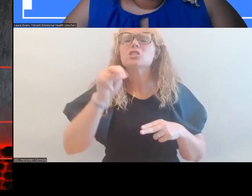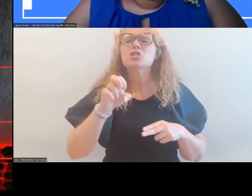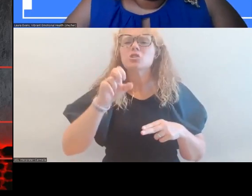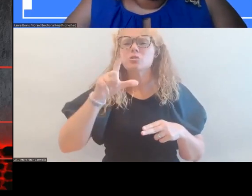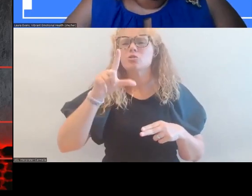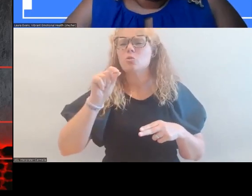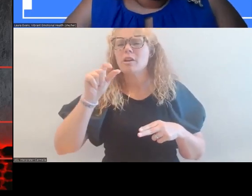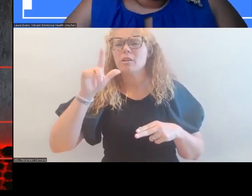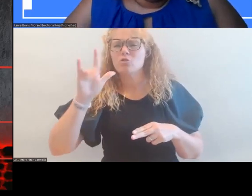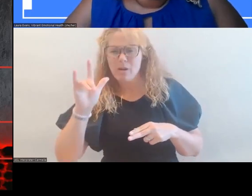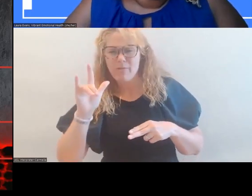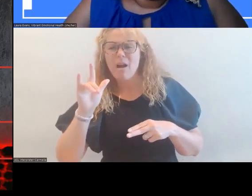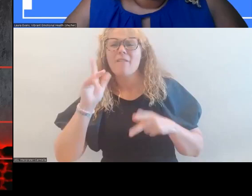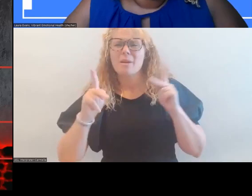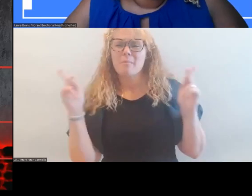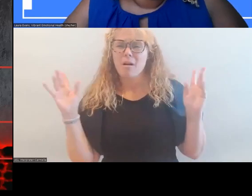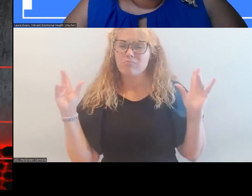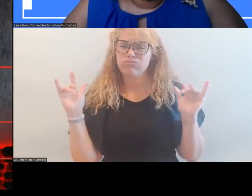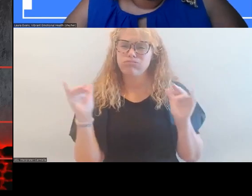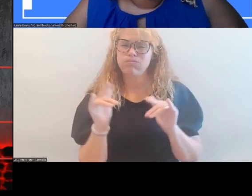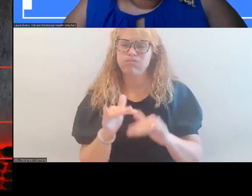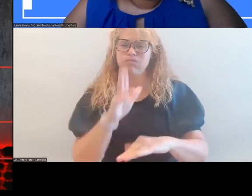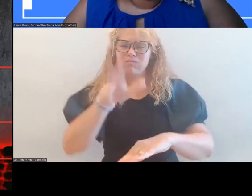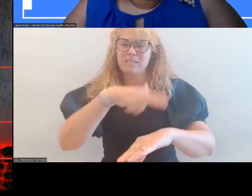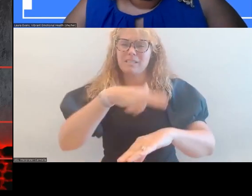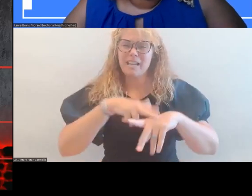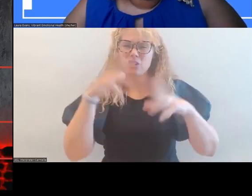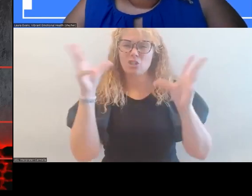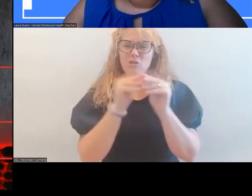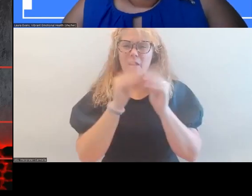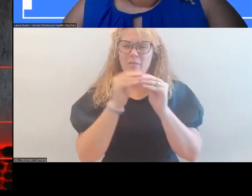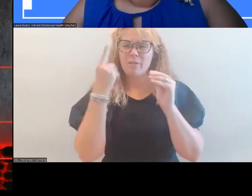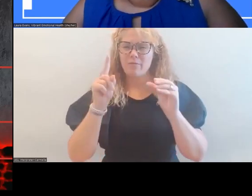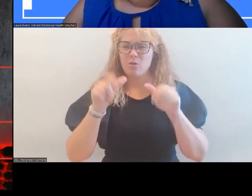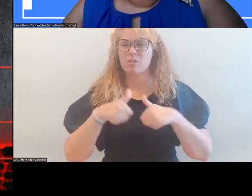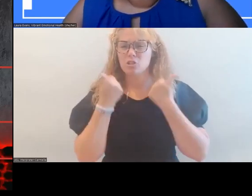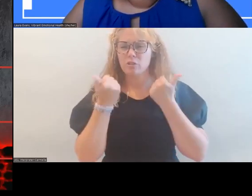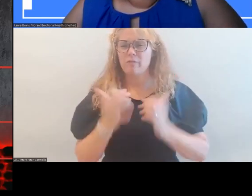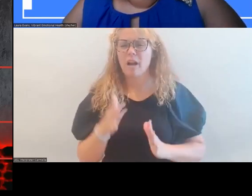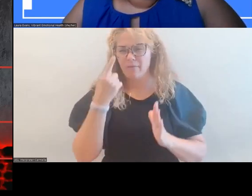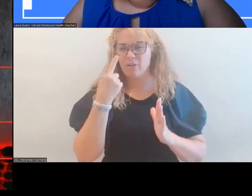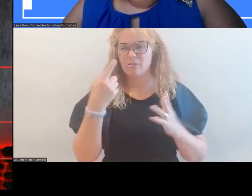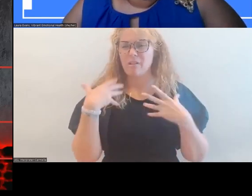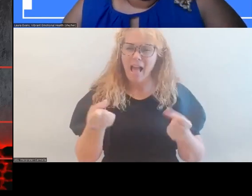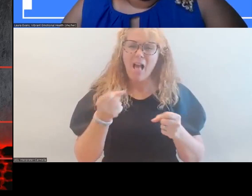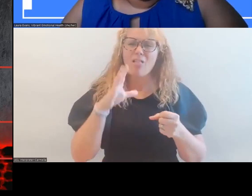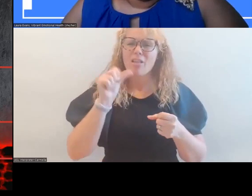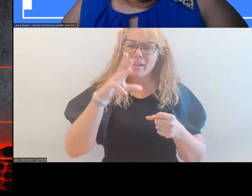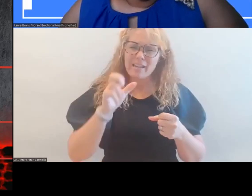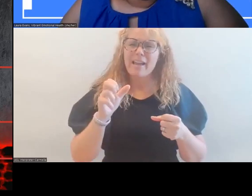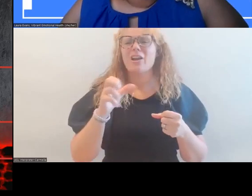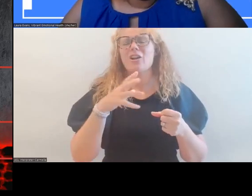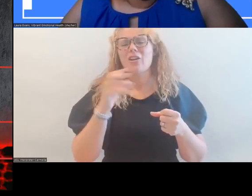100 people convened for the National Conference for Survivors of Suicide Attempts, Healthcare Professionals, Clergy, and